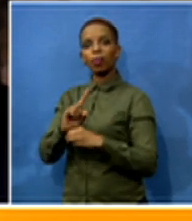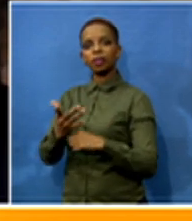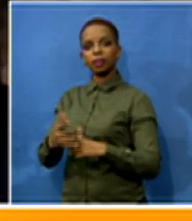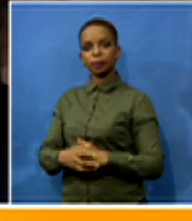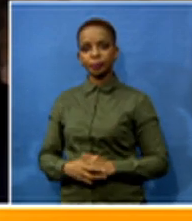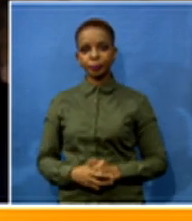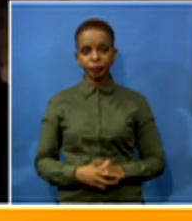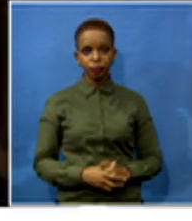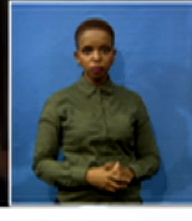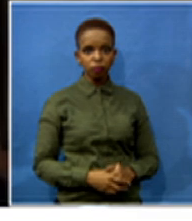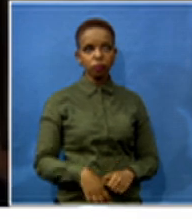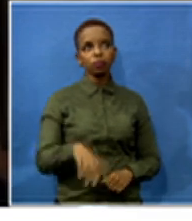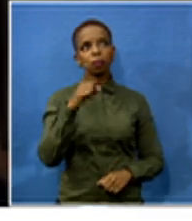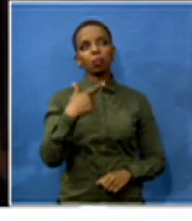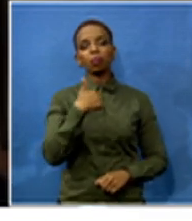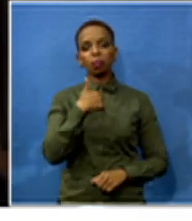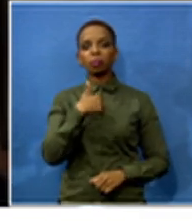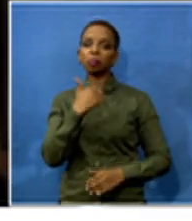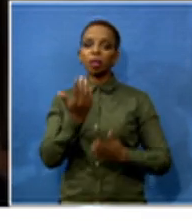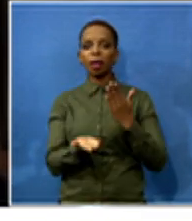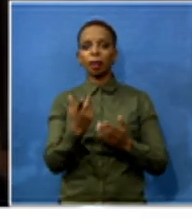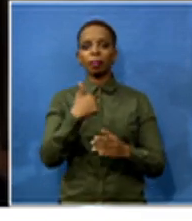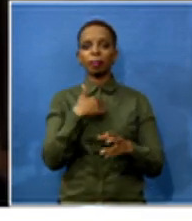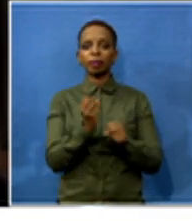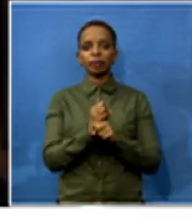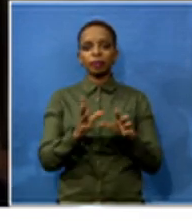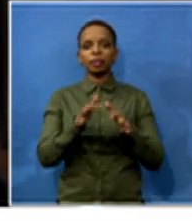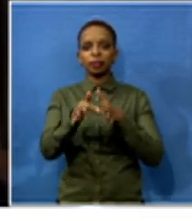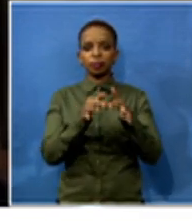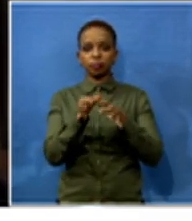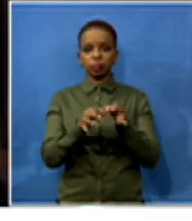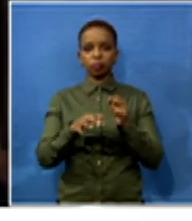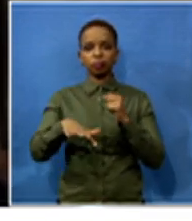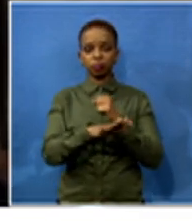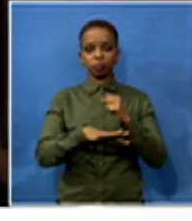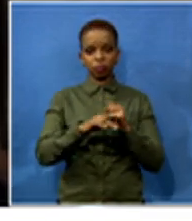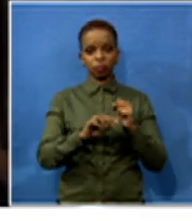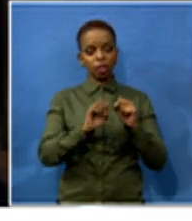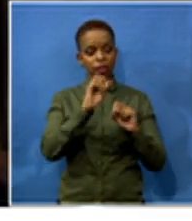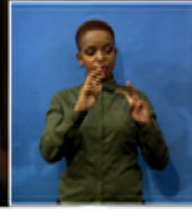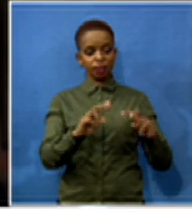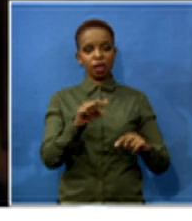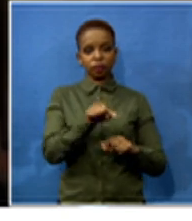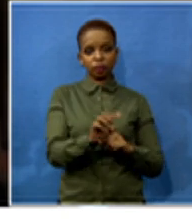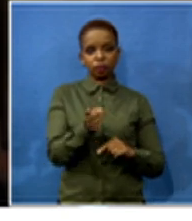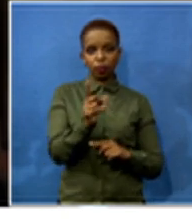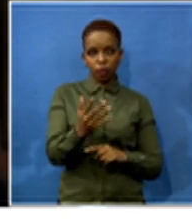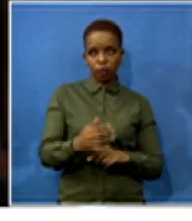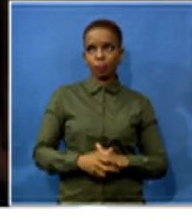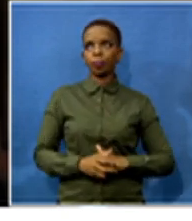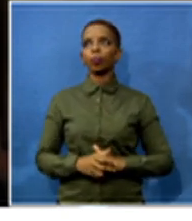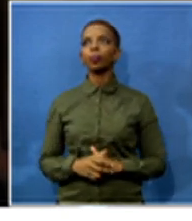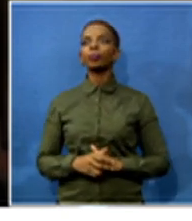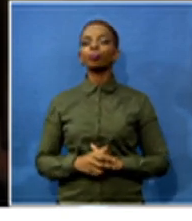Yes, maybe I should start by explaining what demographic and health surveillance actually is. In essence, this is